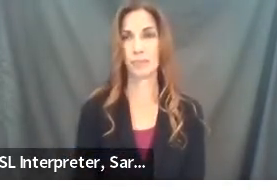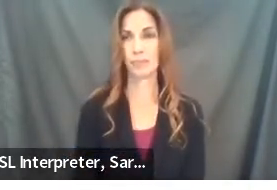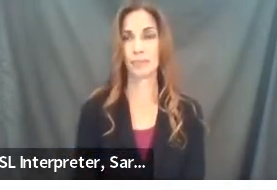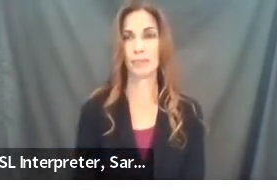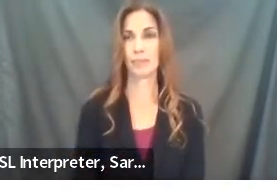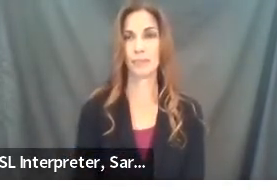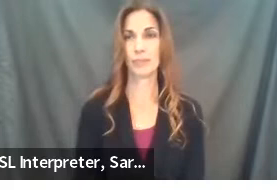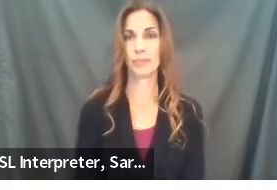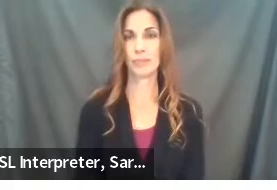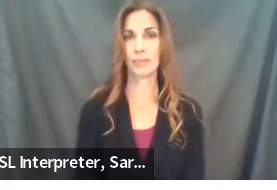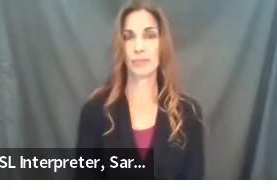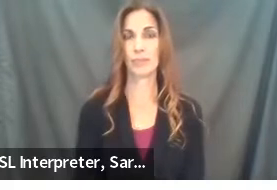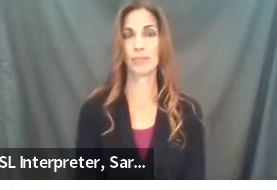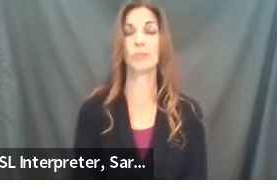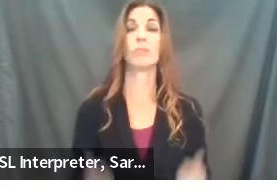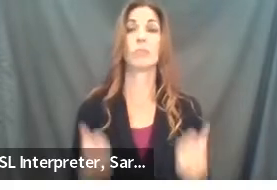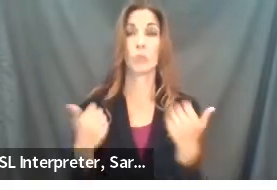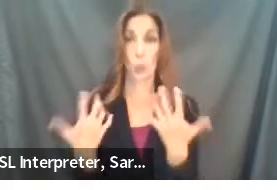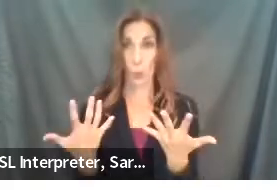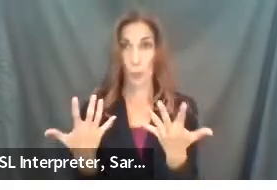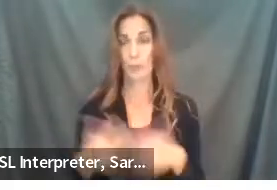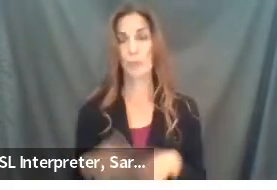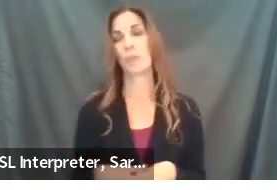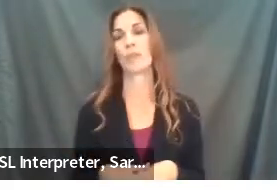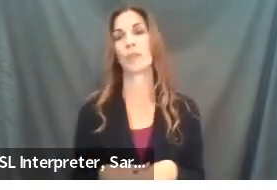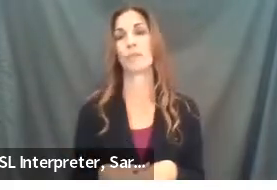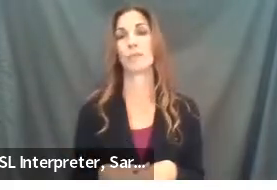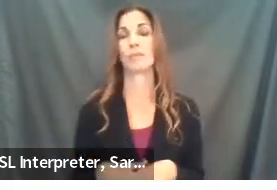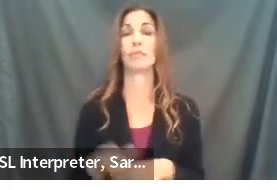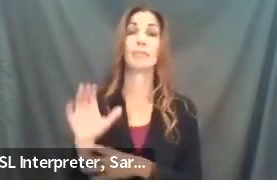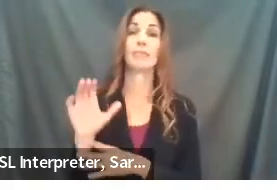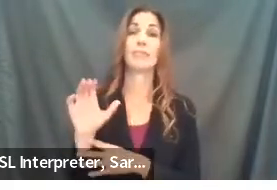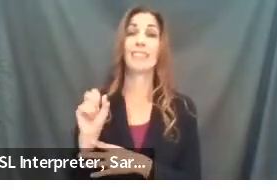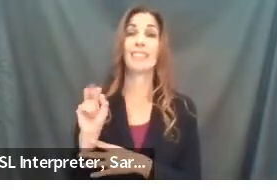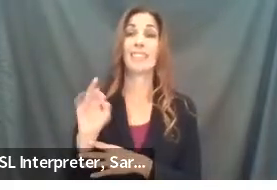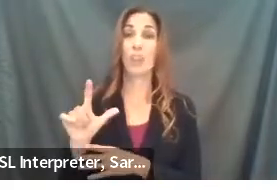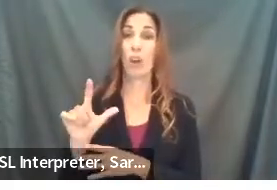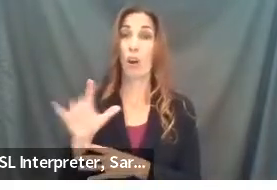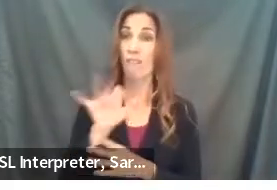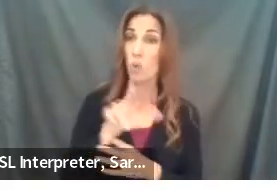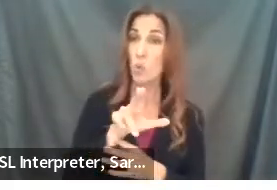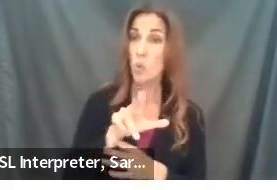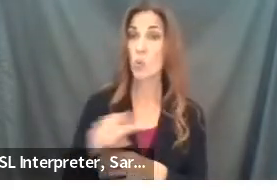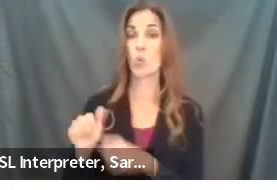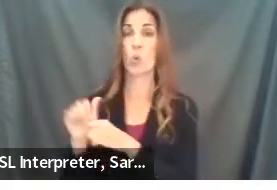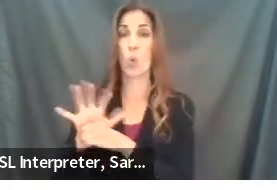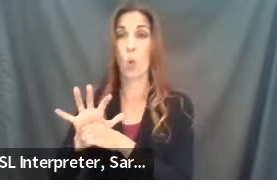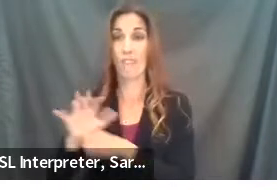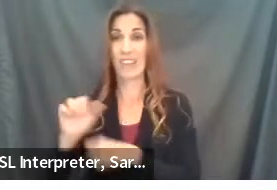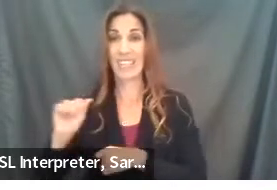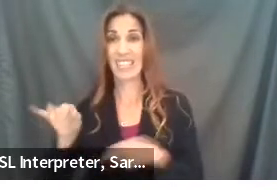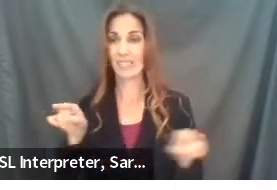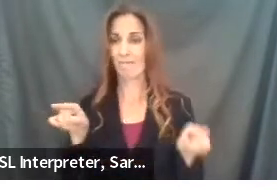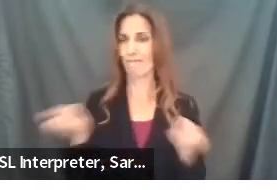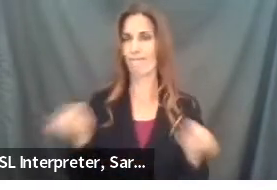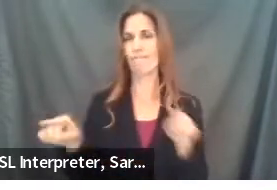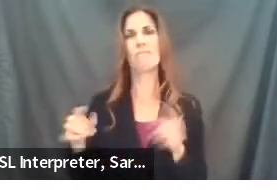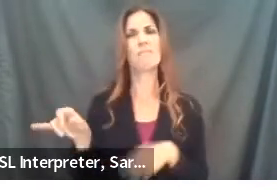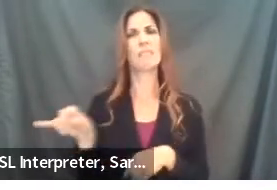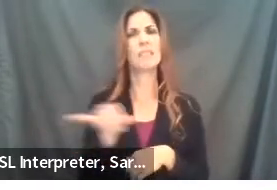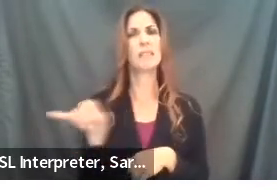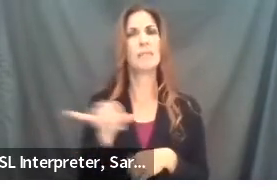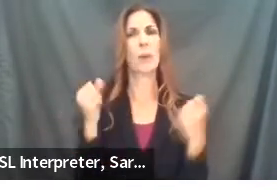So, seasonal flu and COVID-19 have a lot of similarities between the two. They both